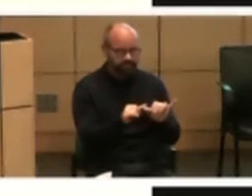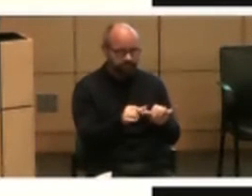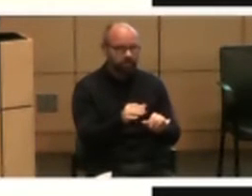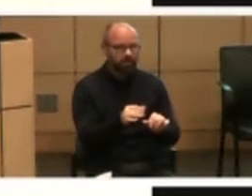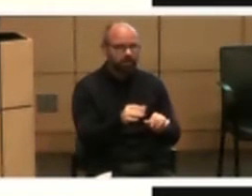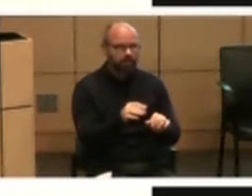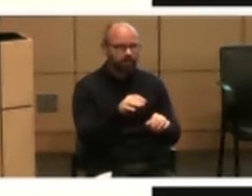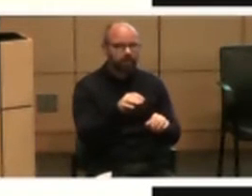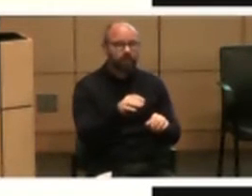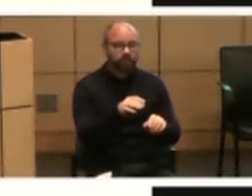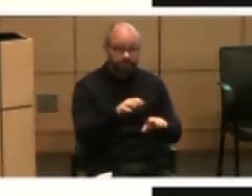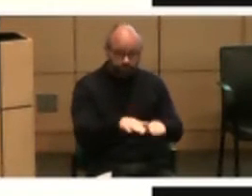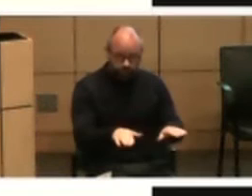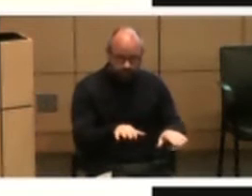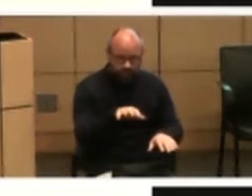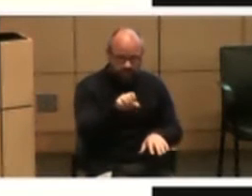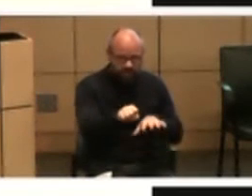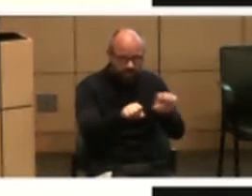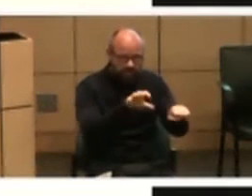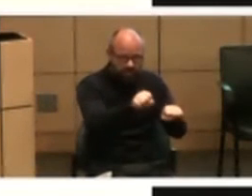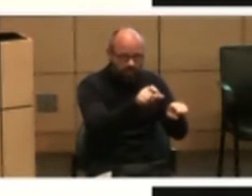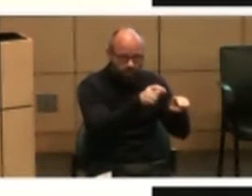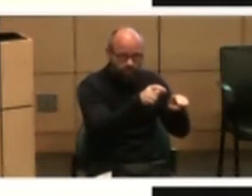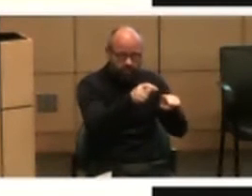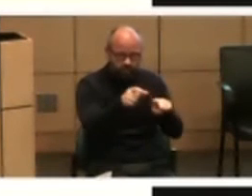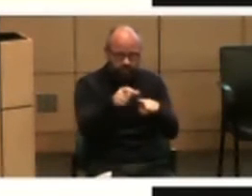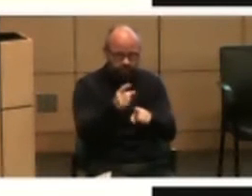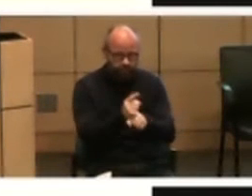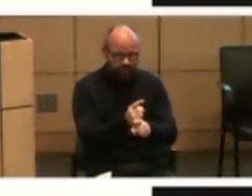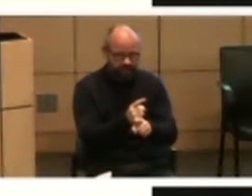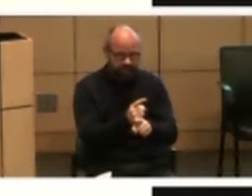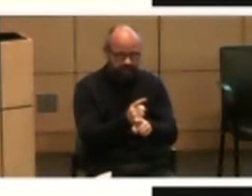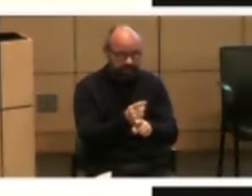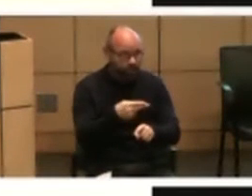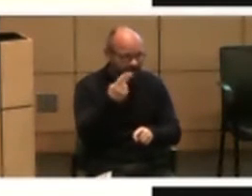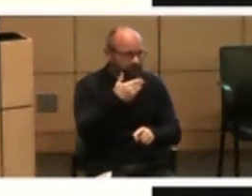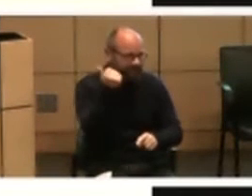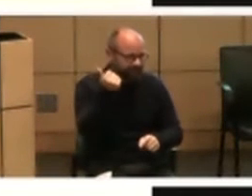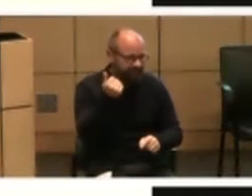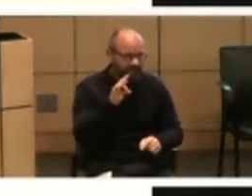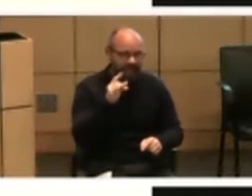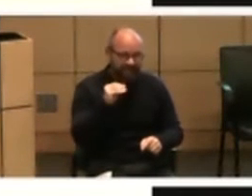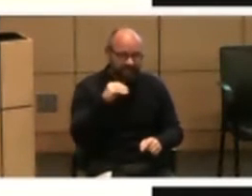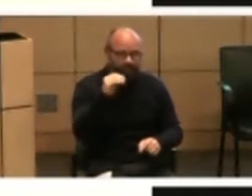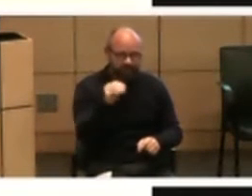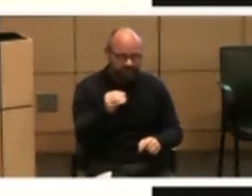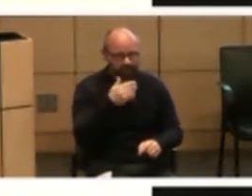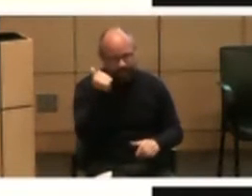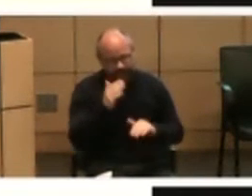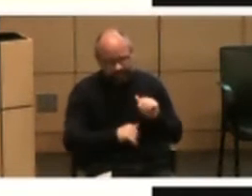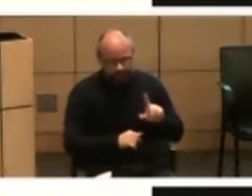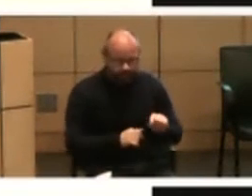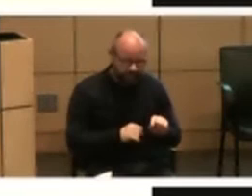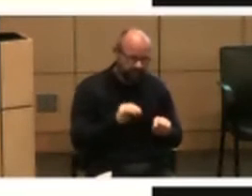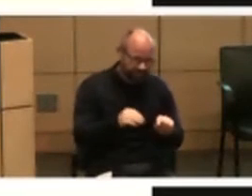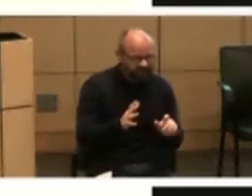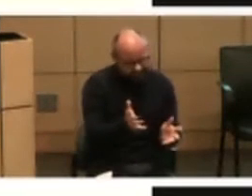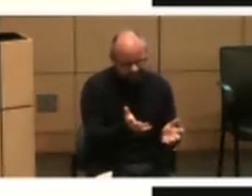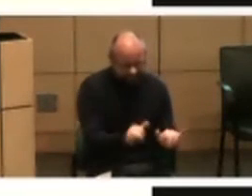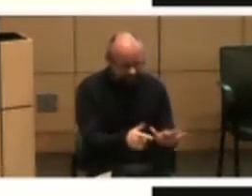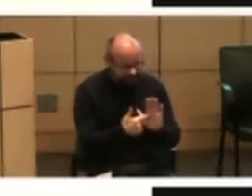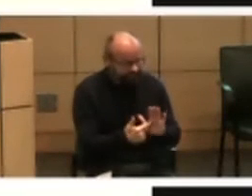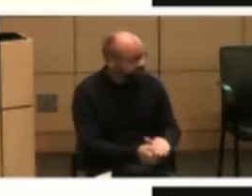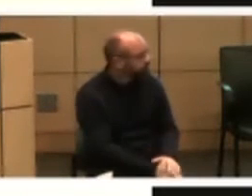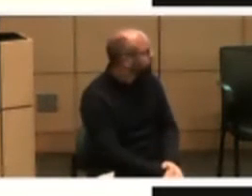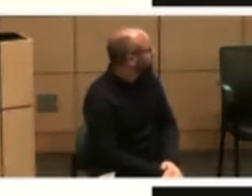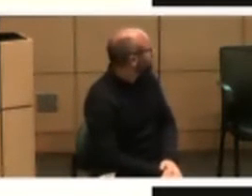child got correct in different listening situations. So higher is better. 80% correct is better than, say, 20% correct. Okay, and